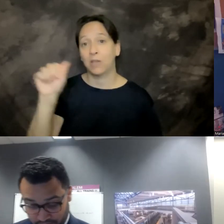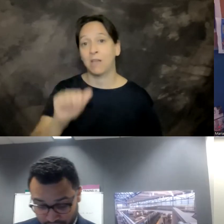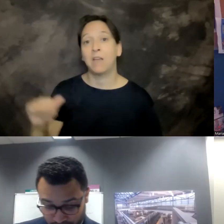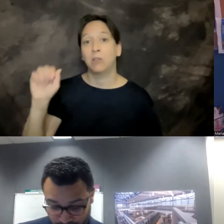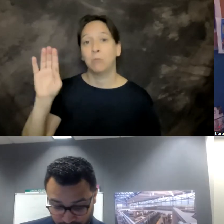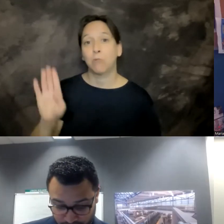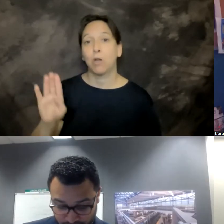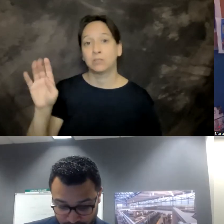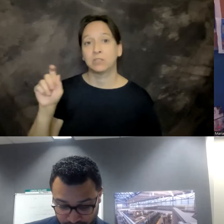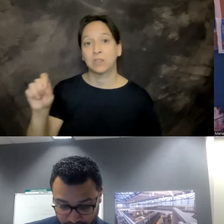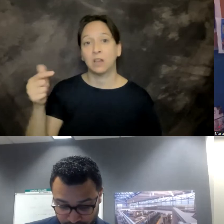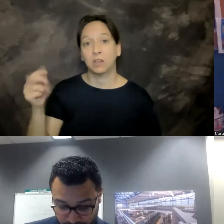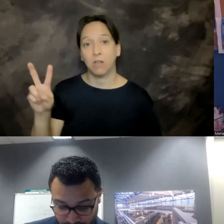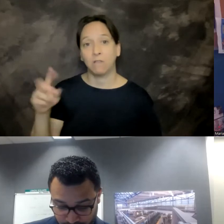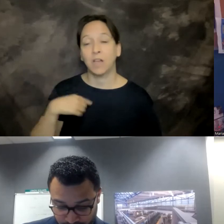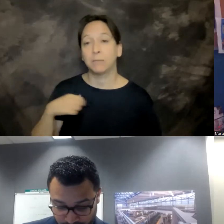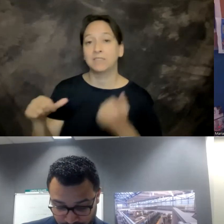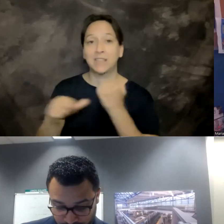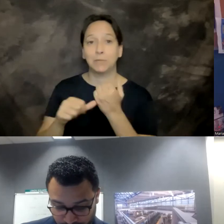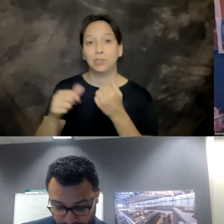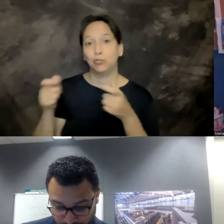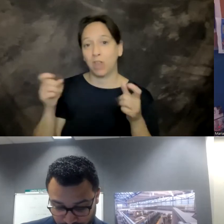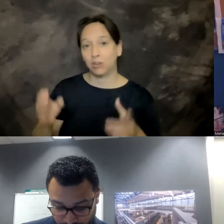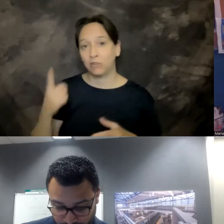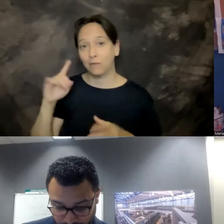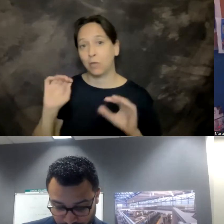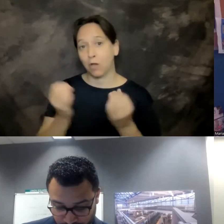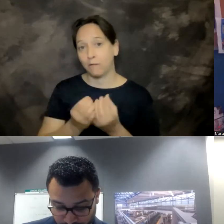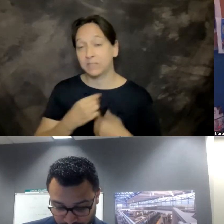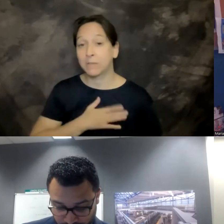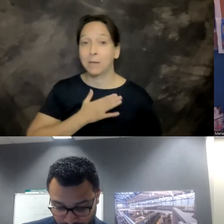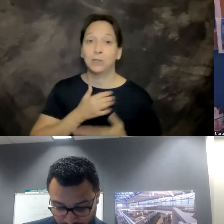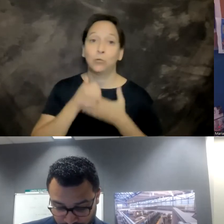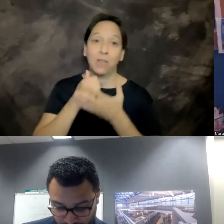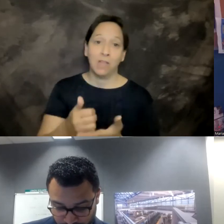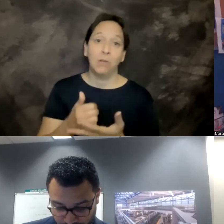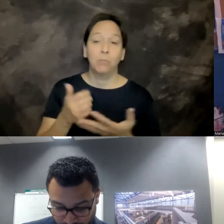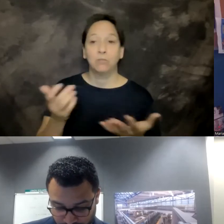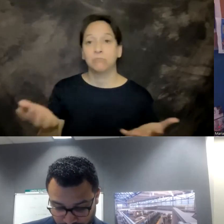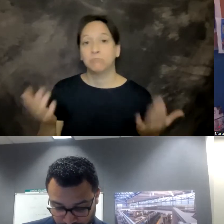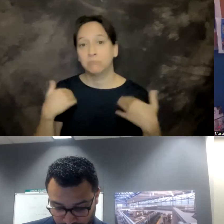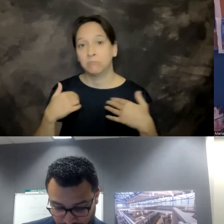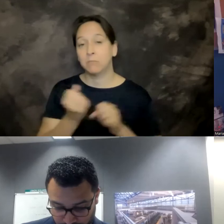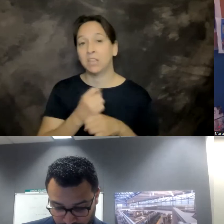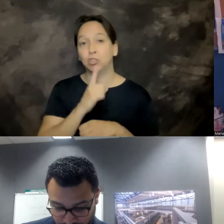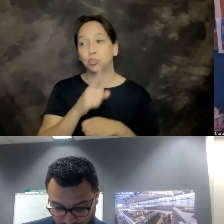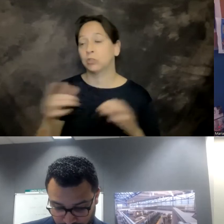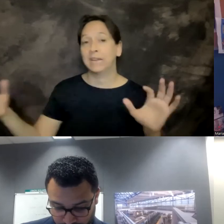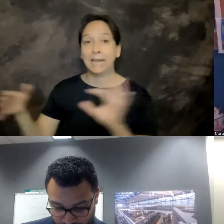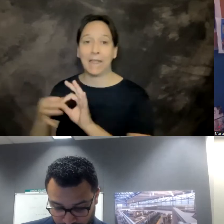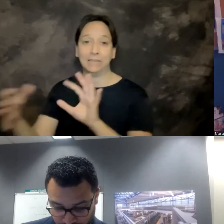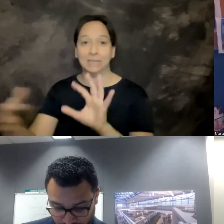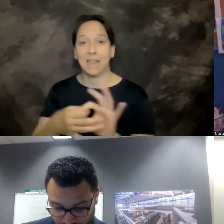john.romano@boston.gov. I'm the deputy director for our office. I'm happy to be able to help with some questions and be able to make sure people are getting connected to